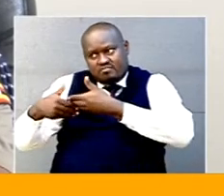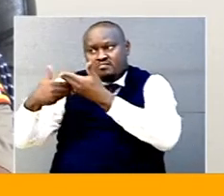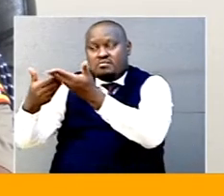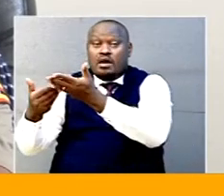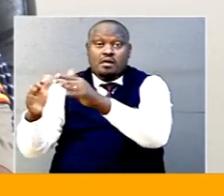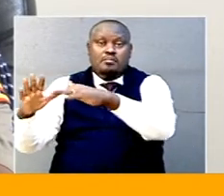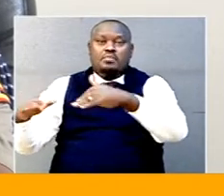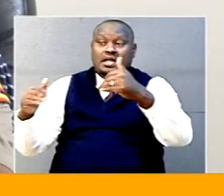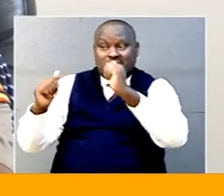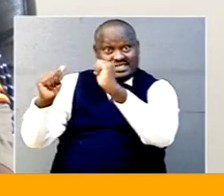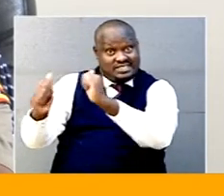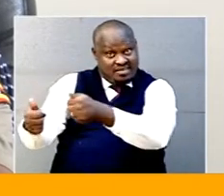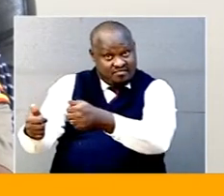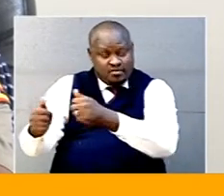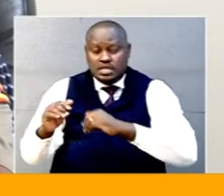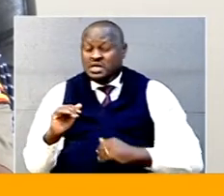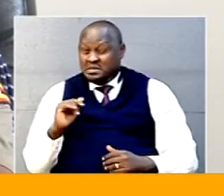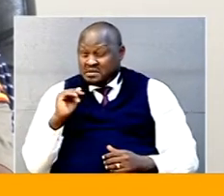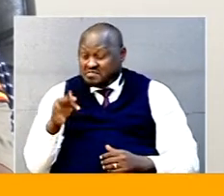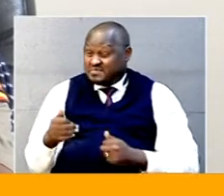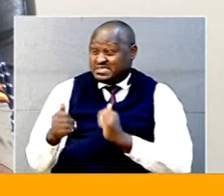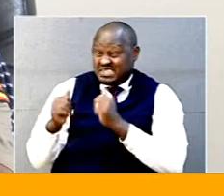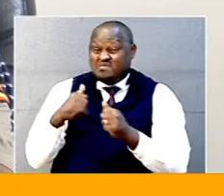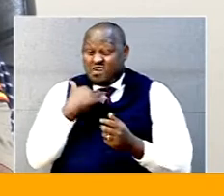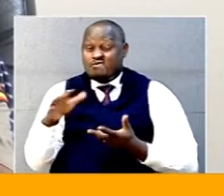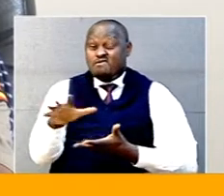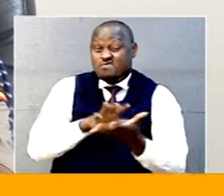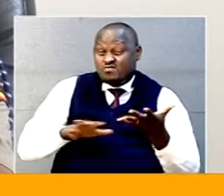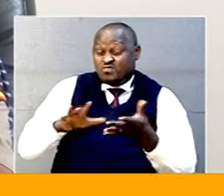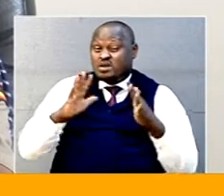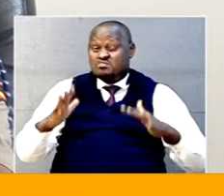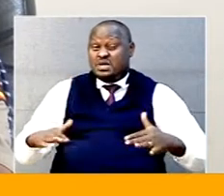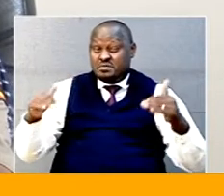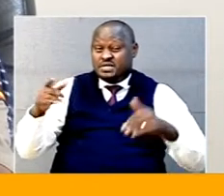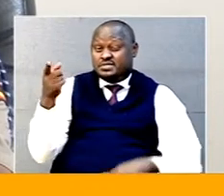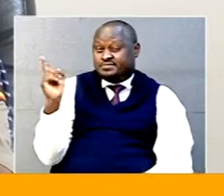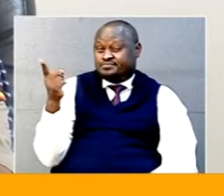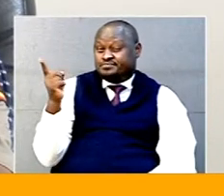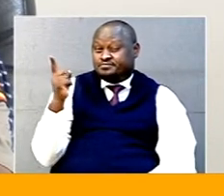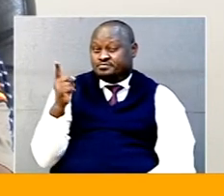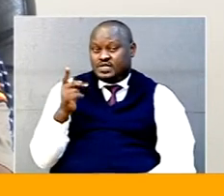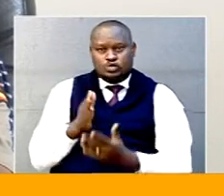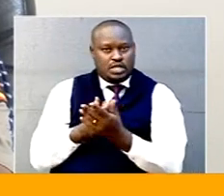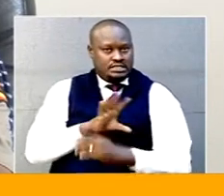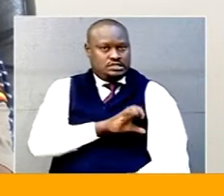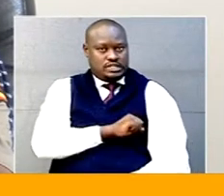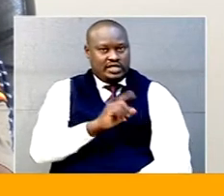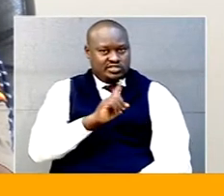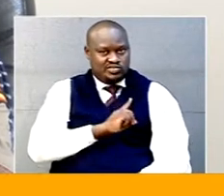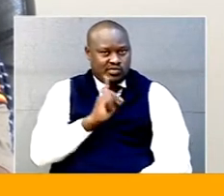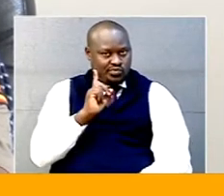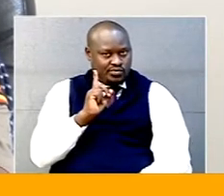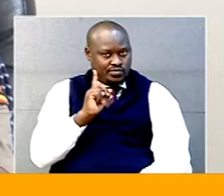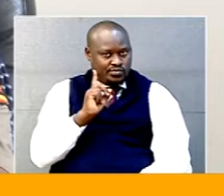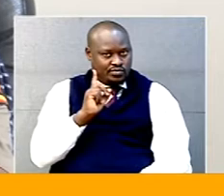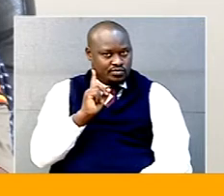If they want a mob kind of debate around parliament, we find that untenable and